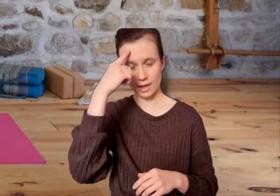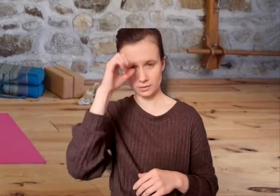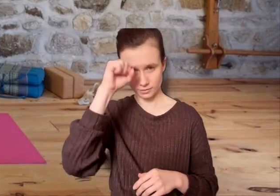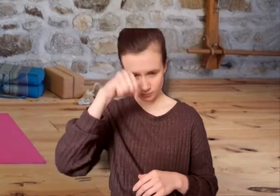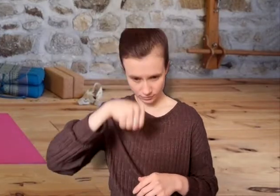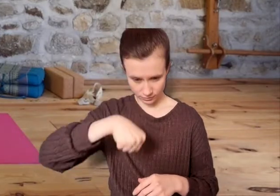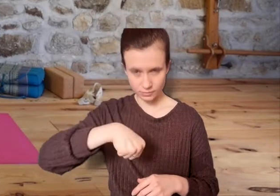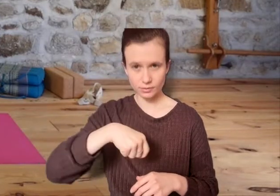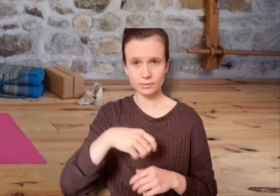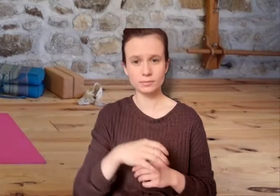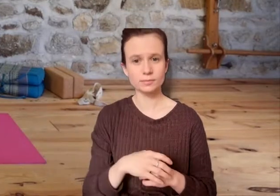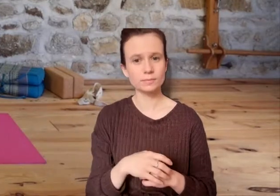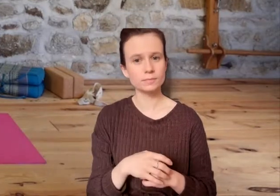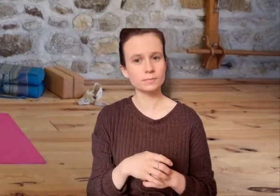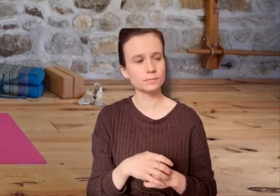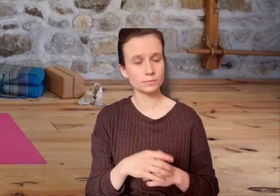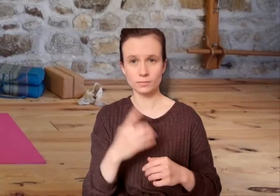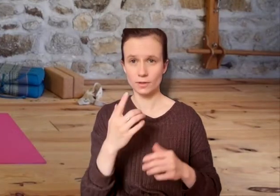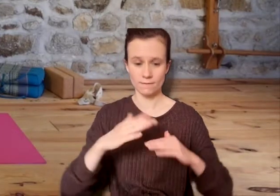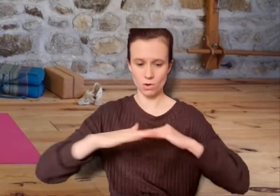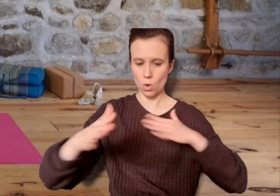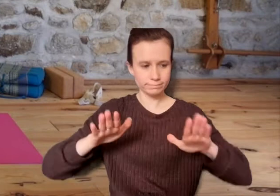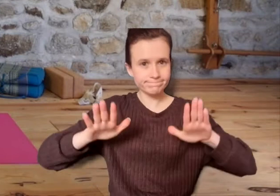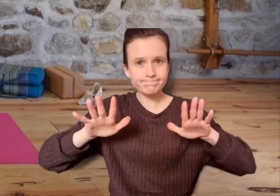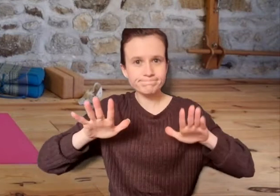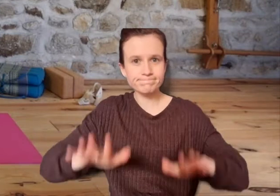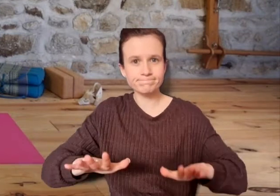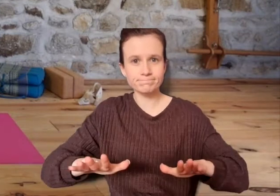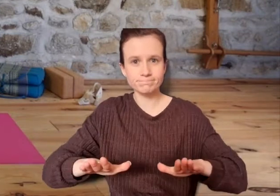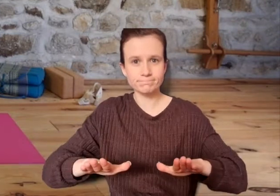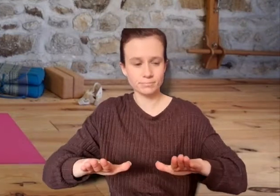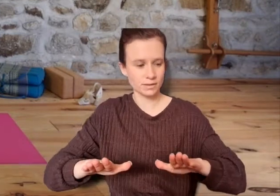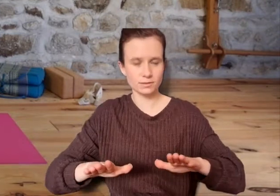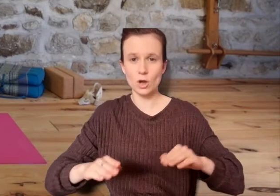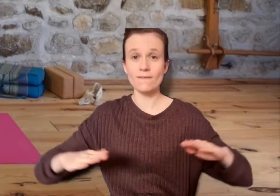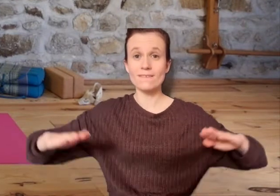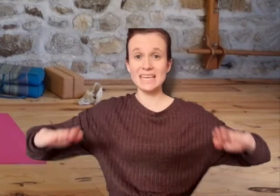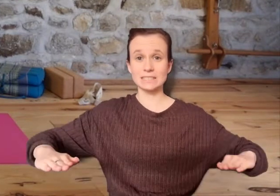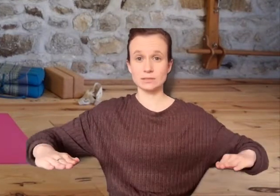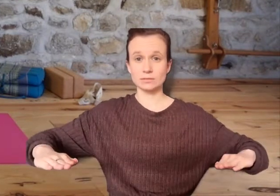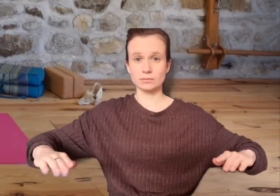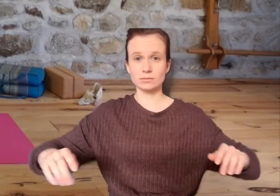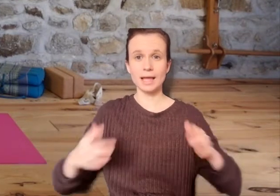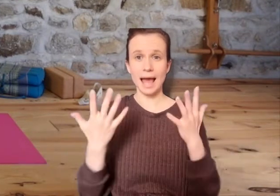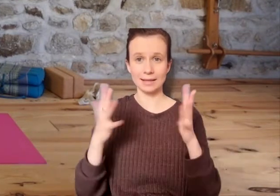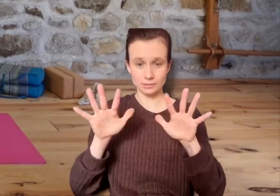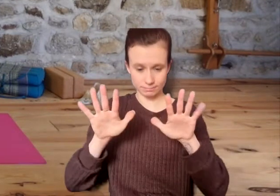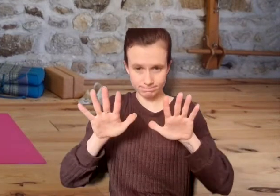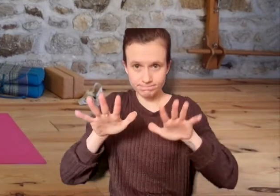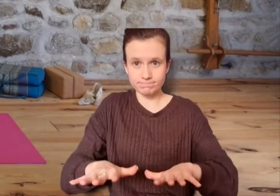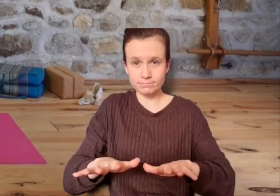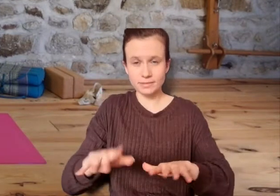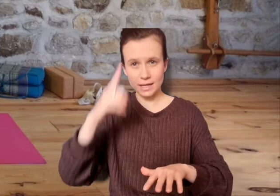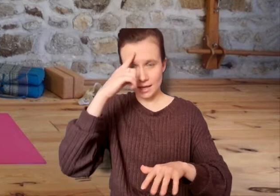round. Placing the hands on the floor in between the feet, yeah? And just let the head hang